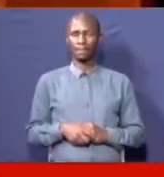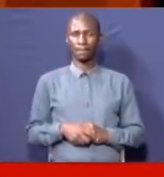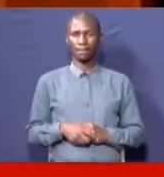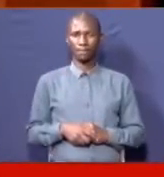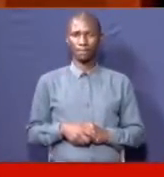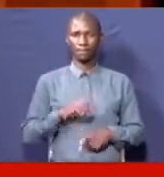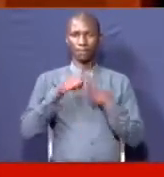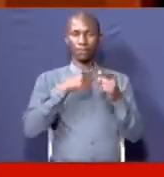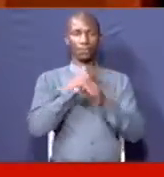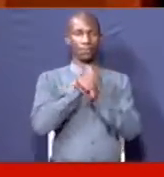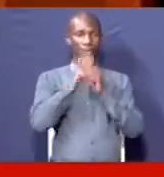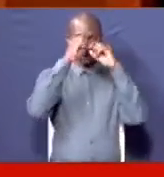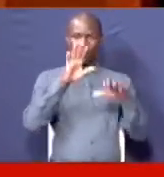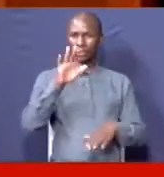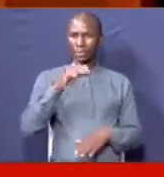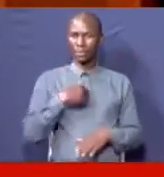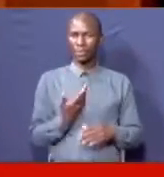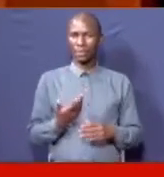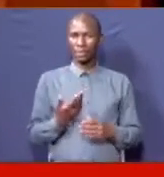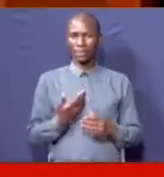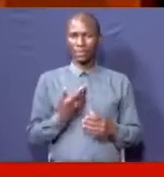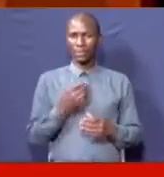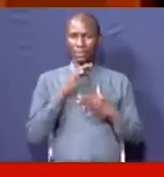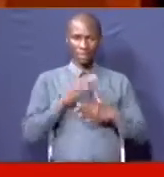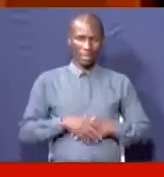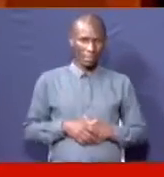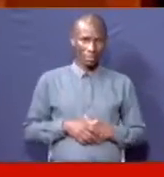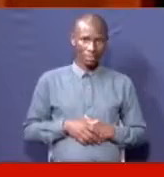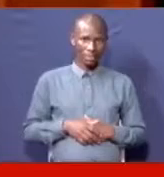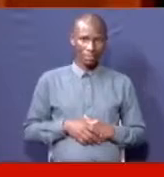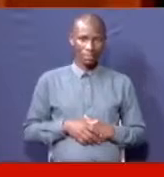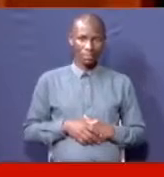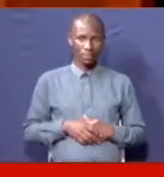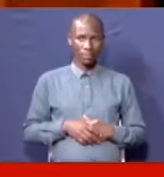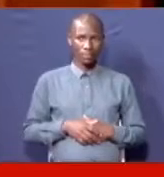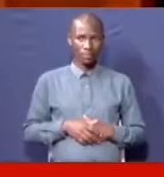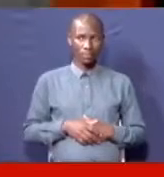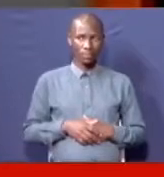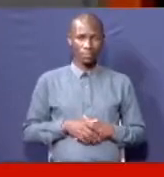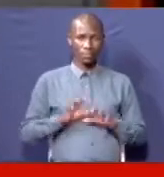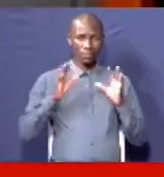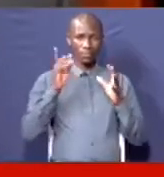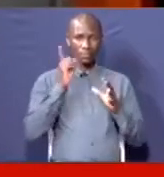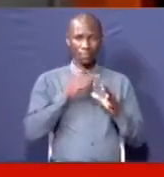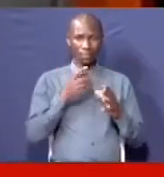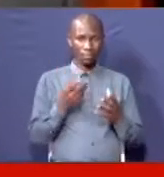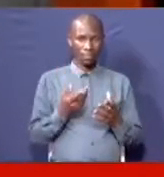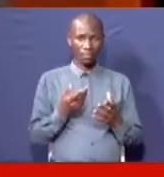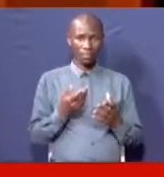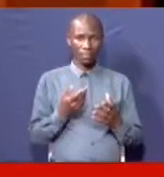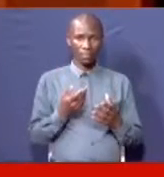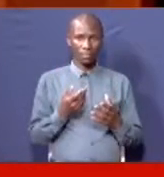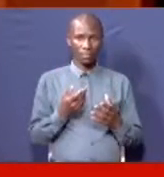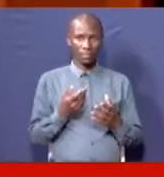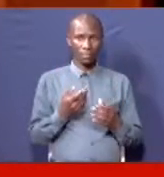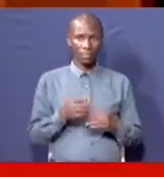Continue defending the revolution. Finally, Mr. Speaker, I want to congratulate Senator Msuruve. I think